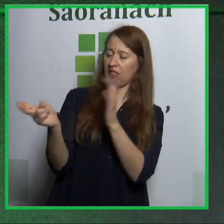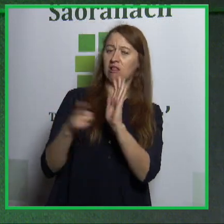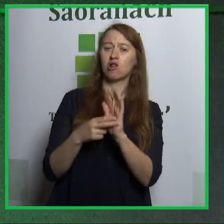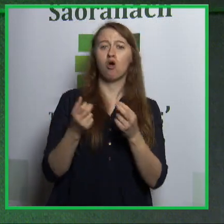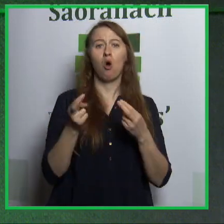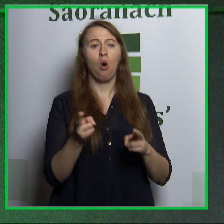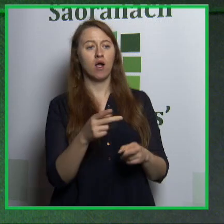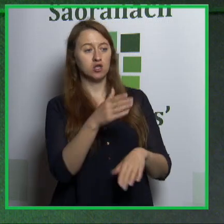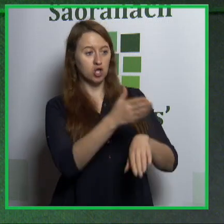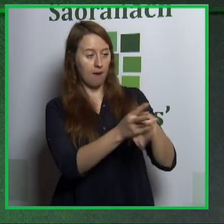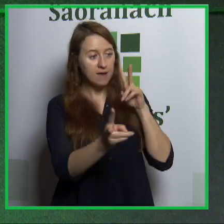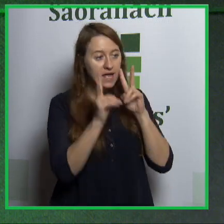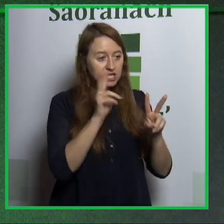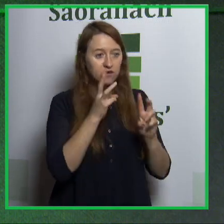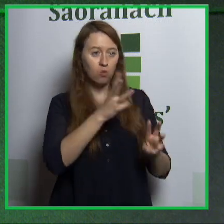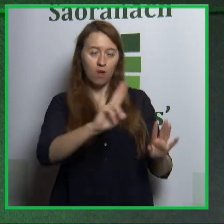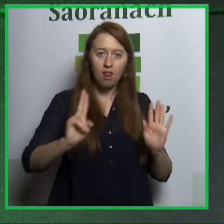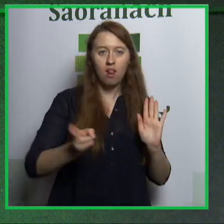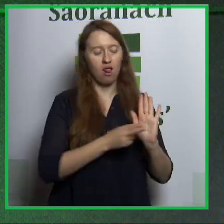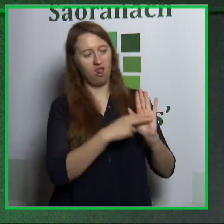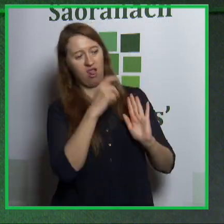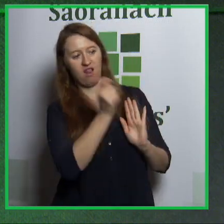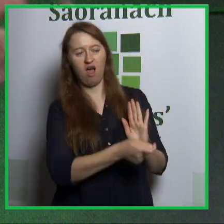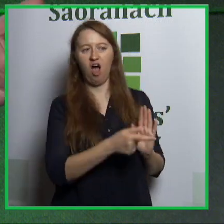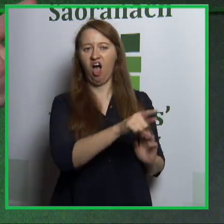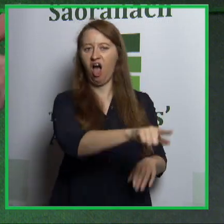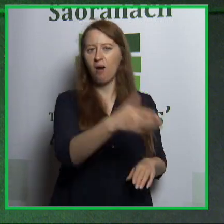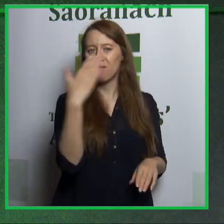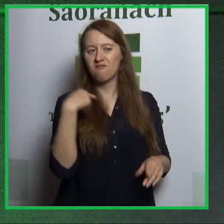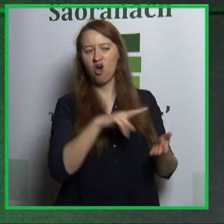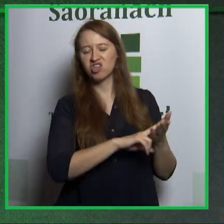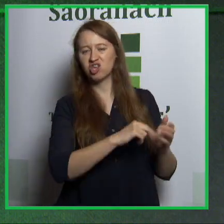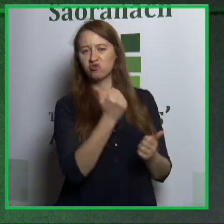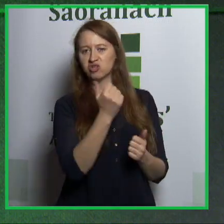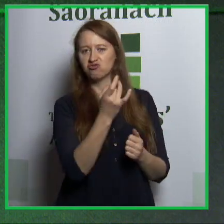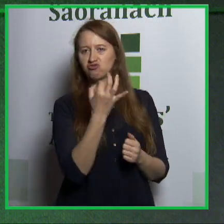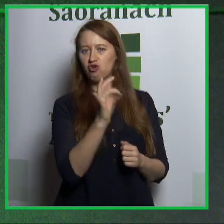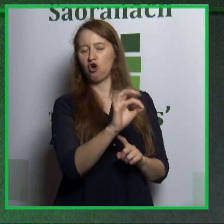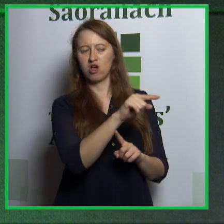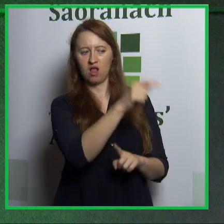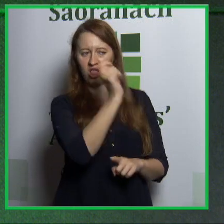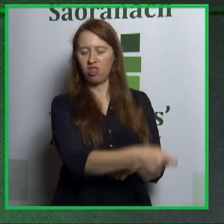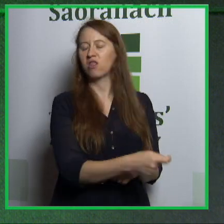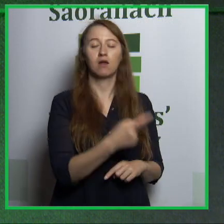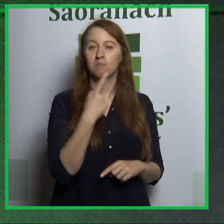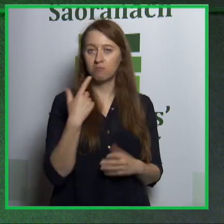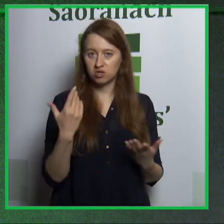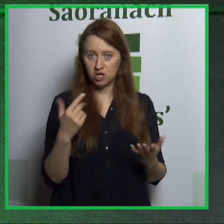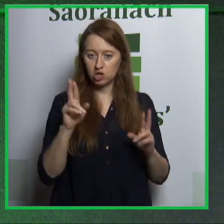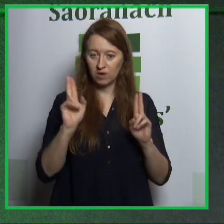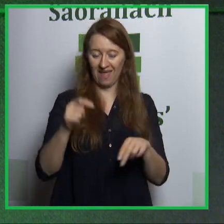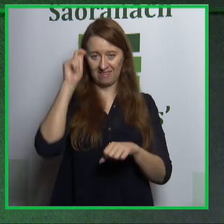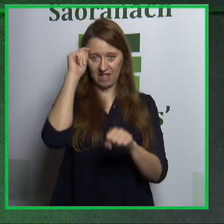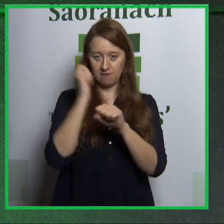been stigmatised for it. And then, you know, generational. We can go into generational. Both my parents were people that used drugs. I